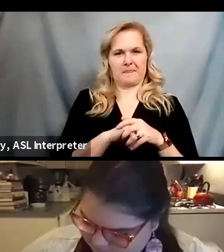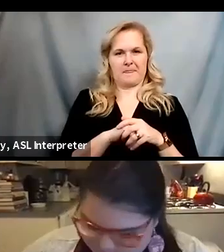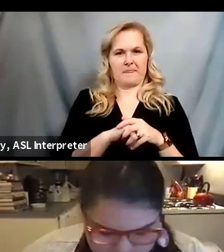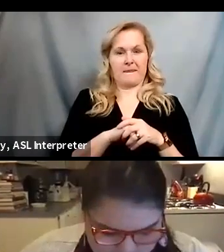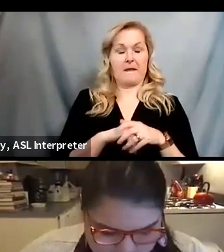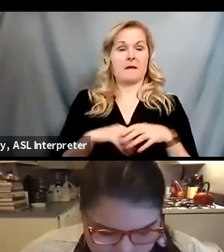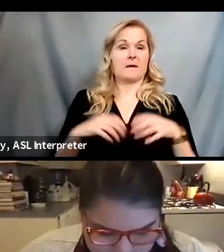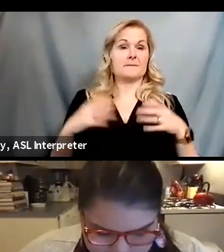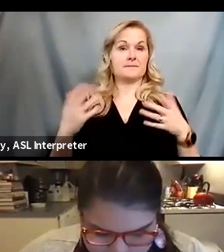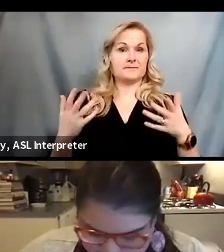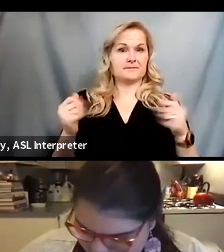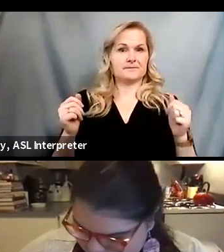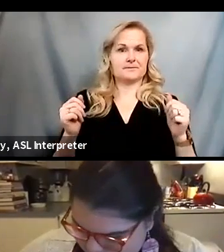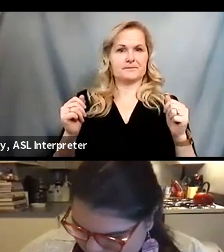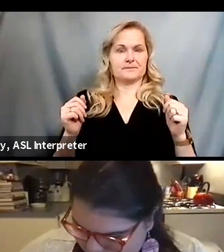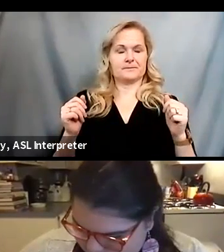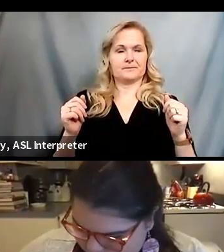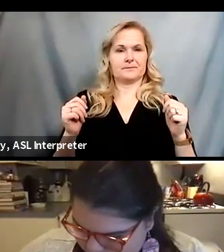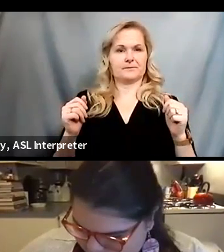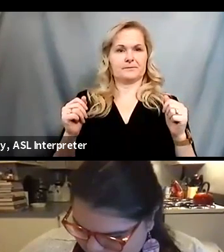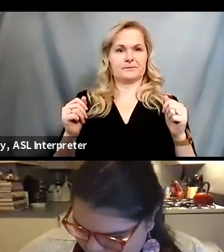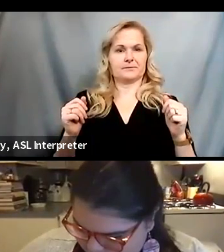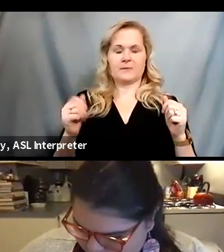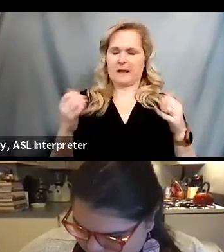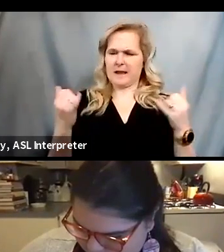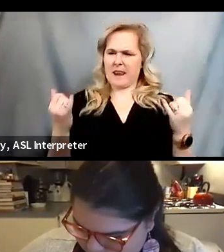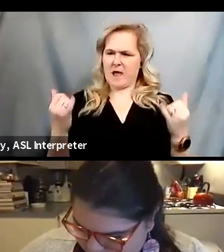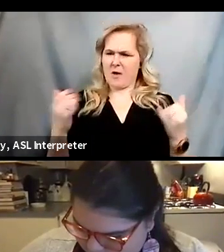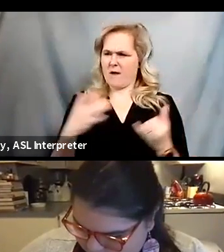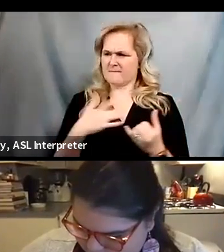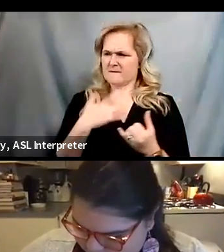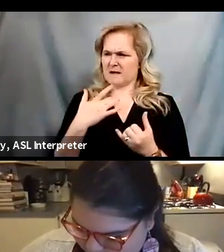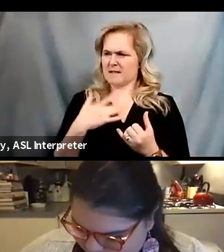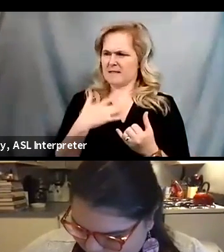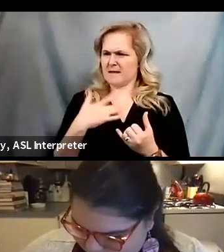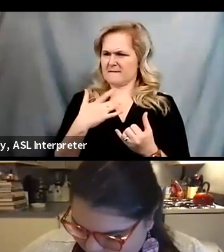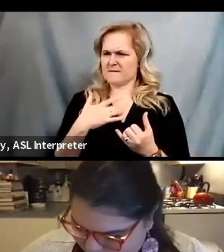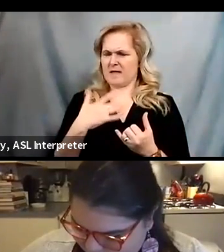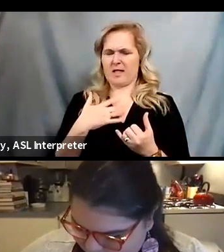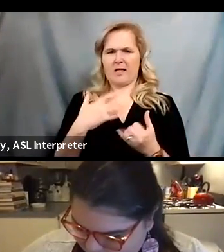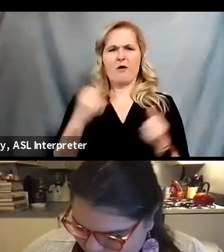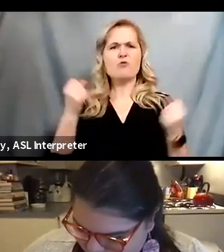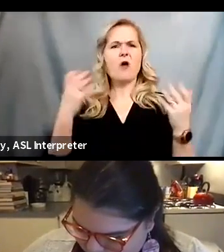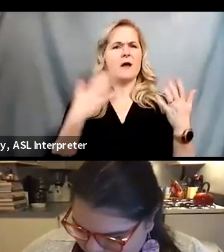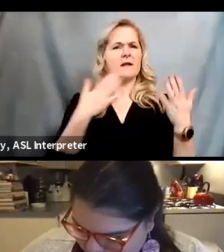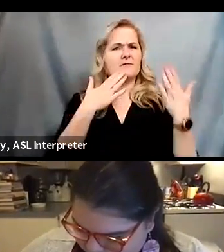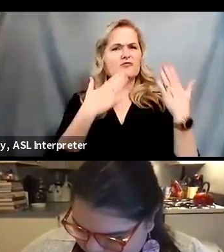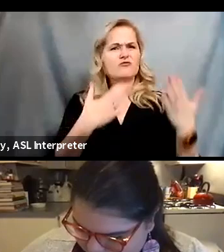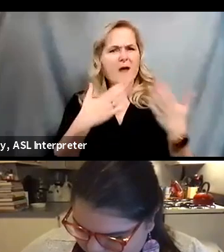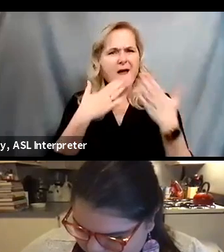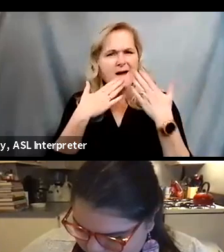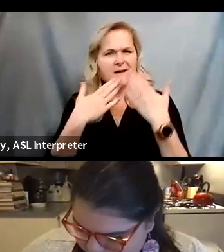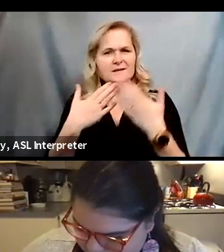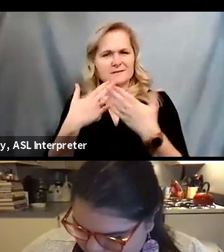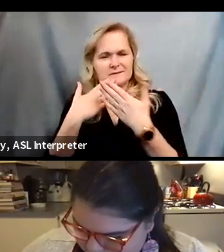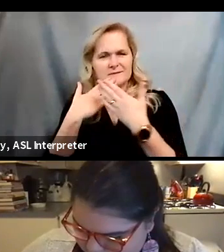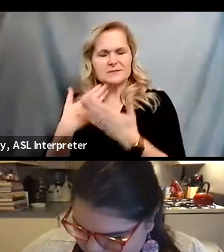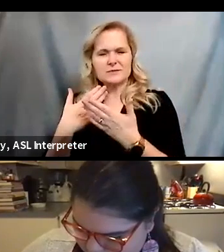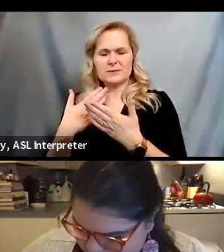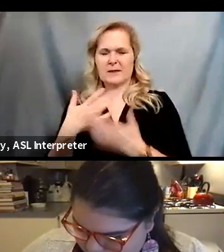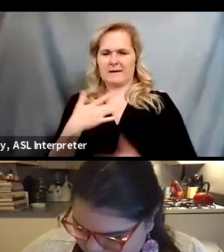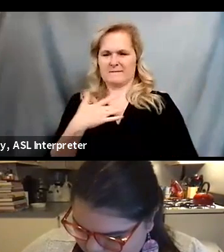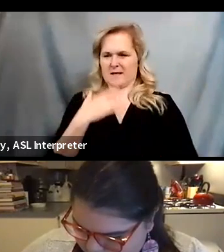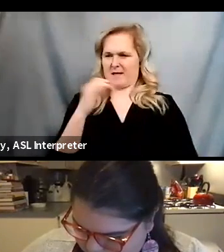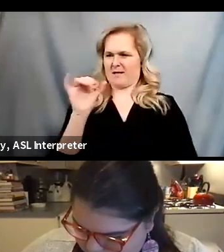So I'm feeling, I feel a great deal of gratitude. I feel like